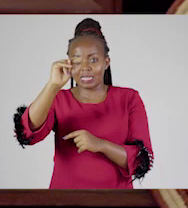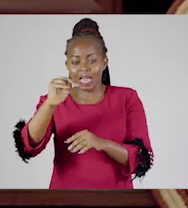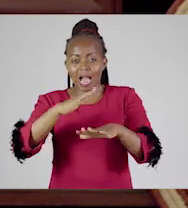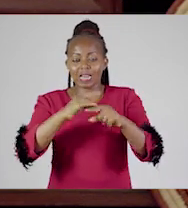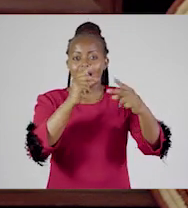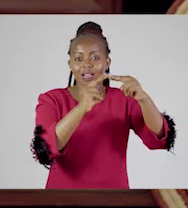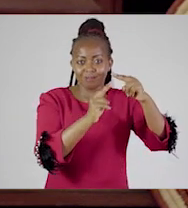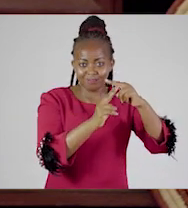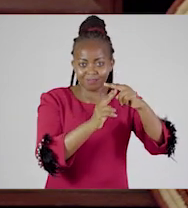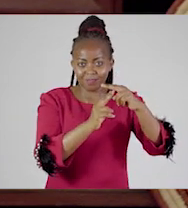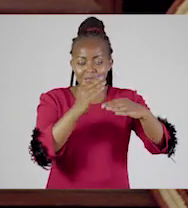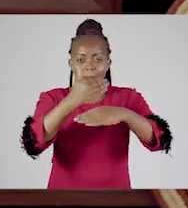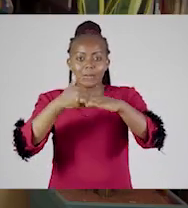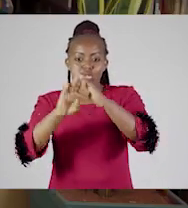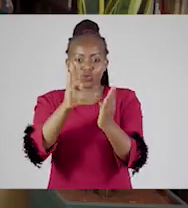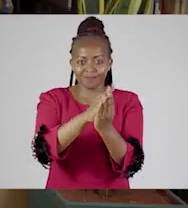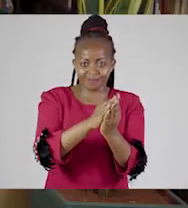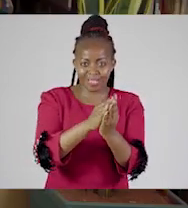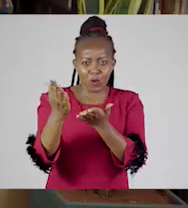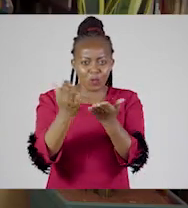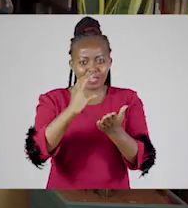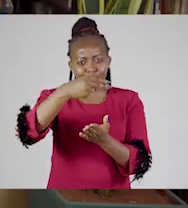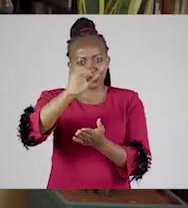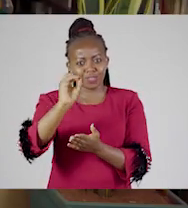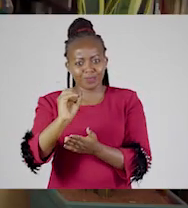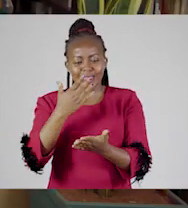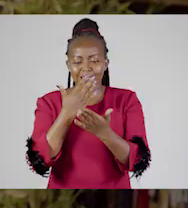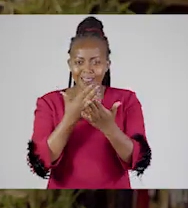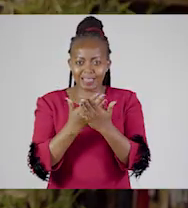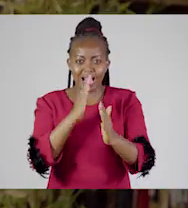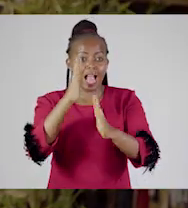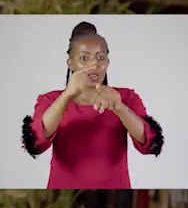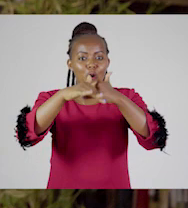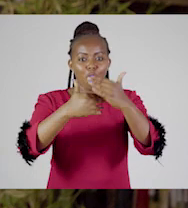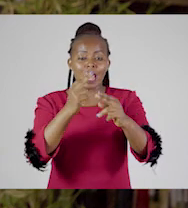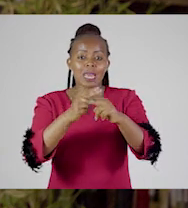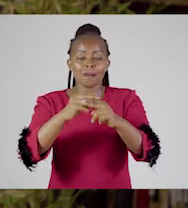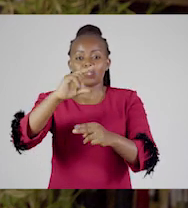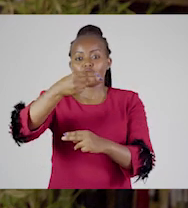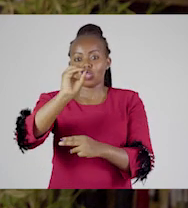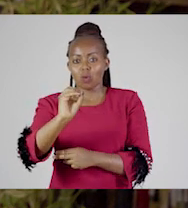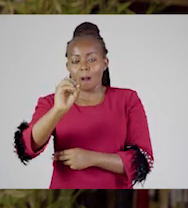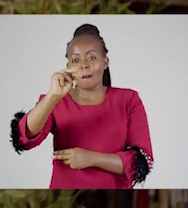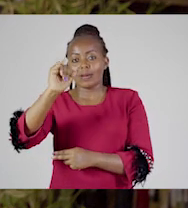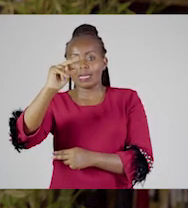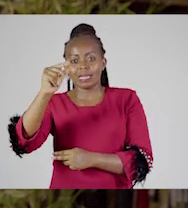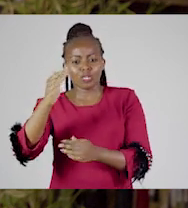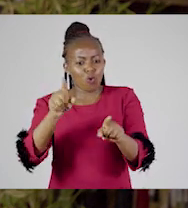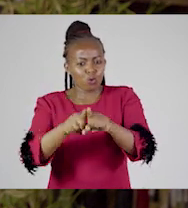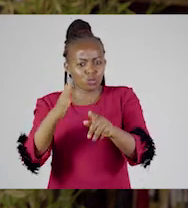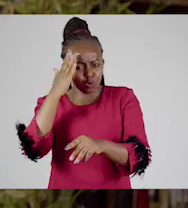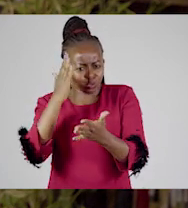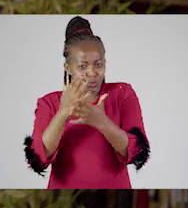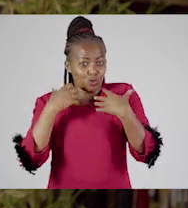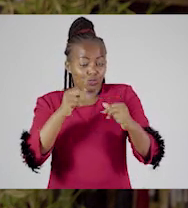at #BuildYourArchive. Karibu sana, Chao. Thank you so much, Chao. Hello everyone, my name is Chao Tayiana Maina. You might also